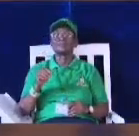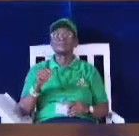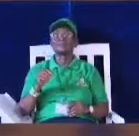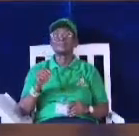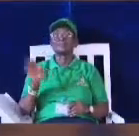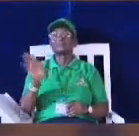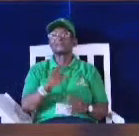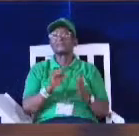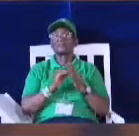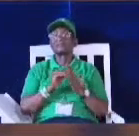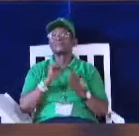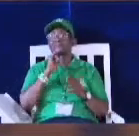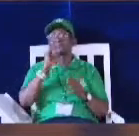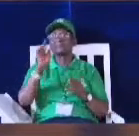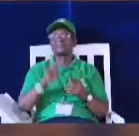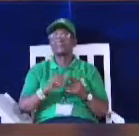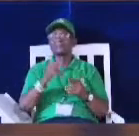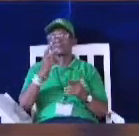lay hands.